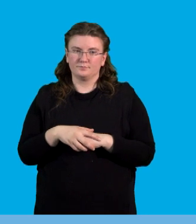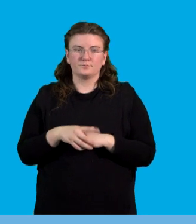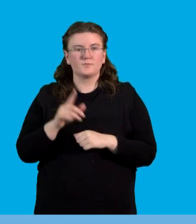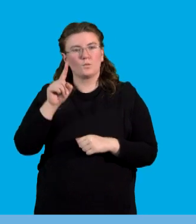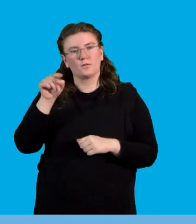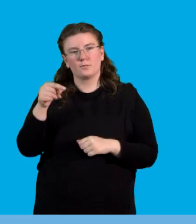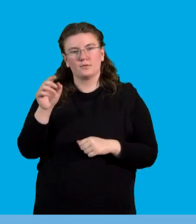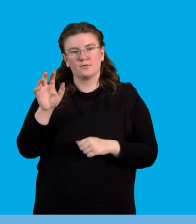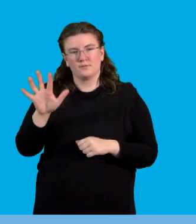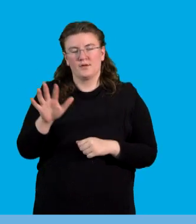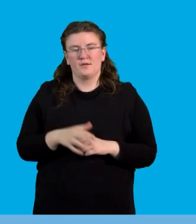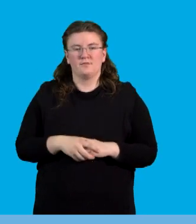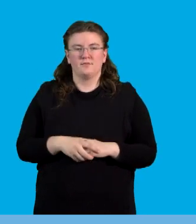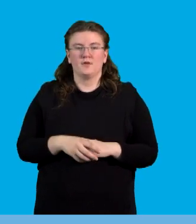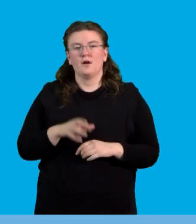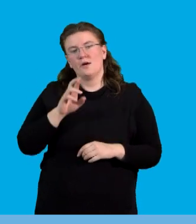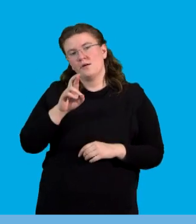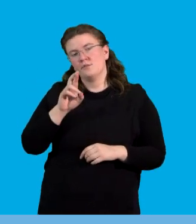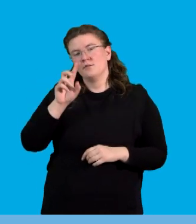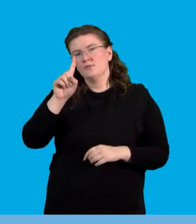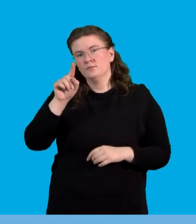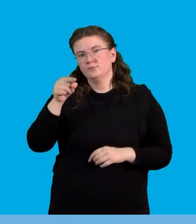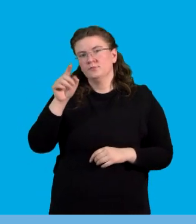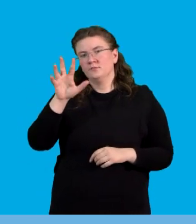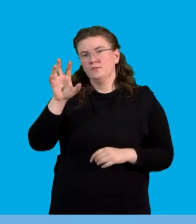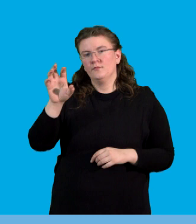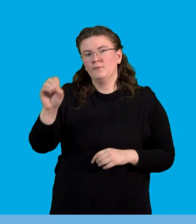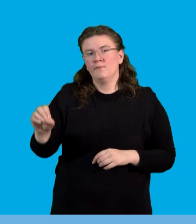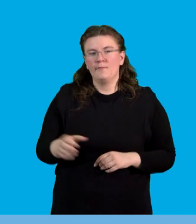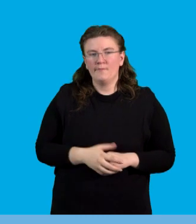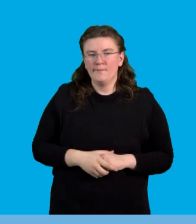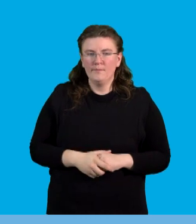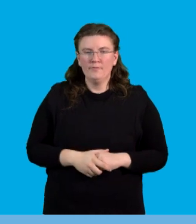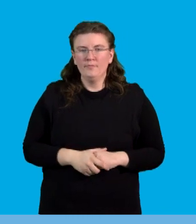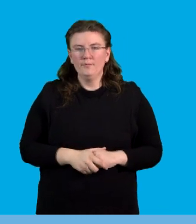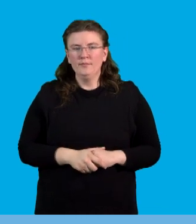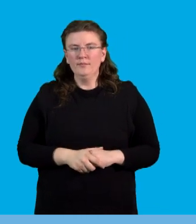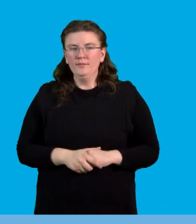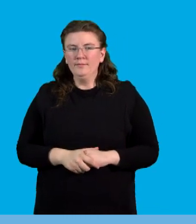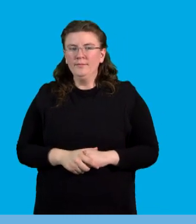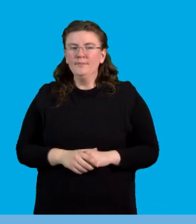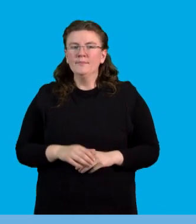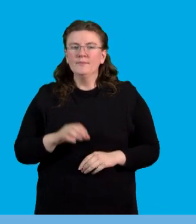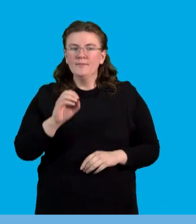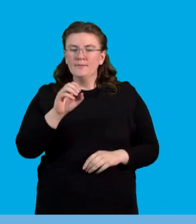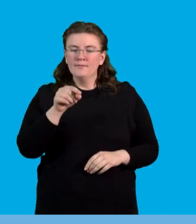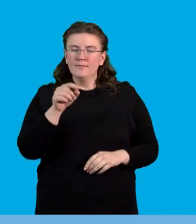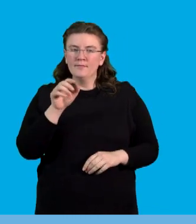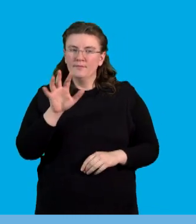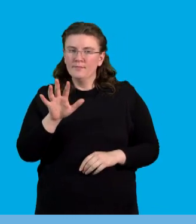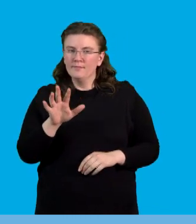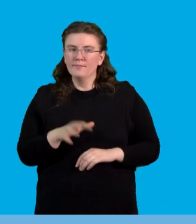you 1.5, which is going to be your 1 rand and 50 cents. So if it's